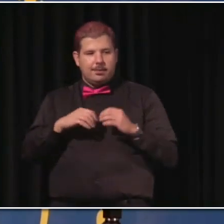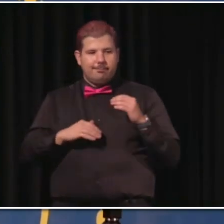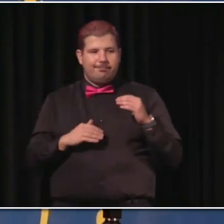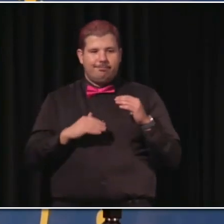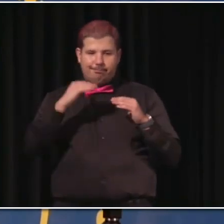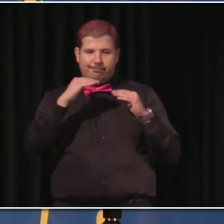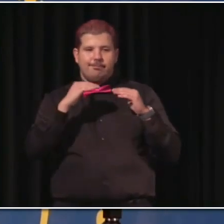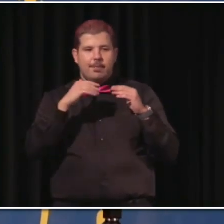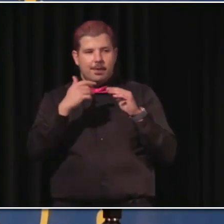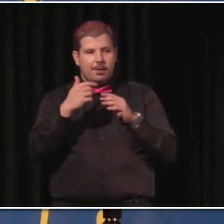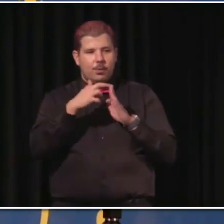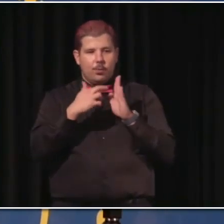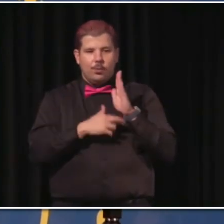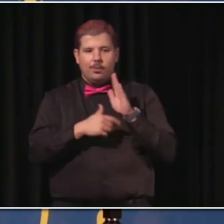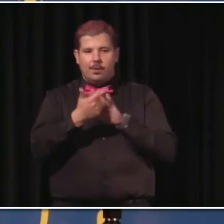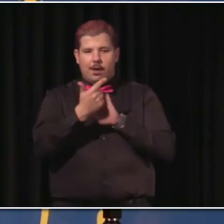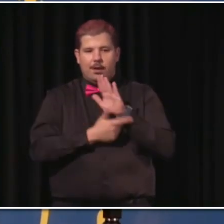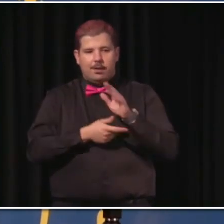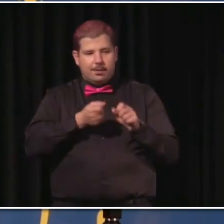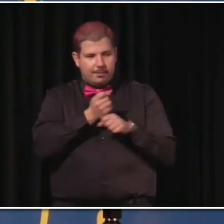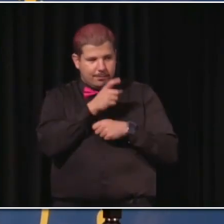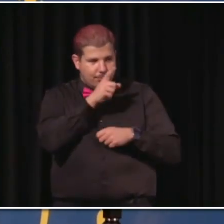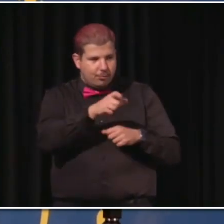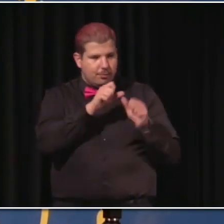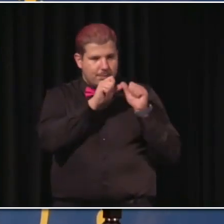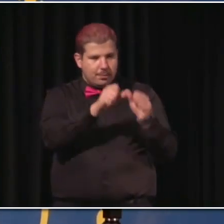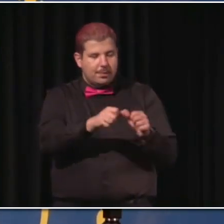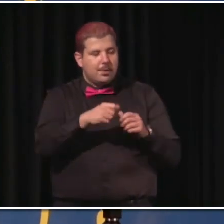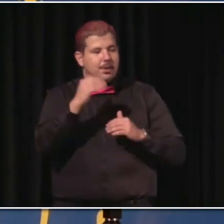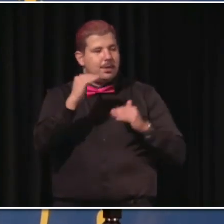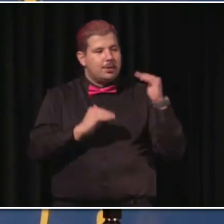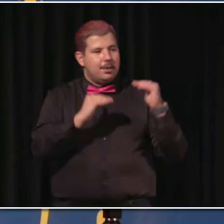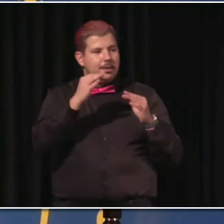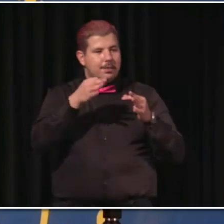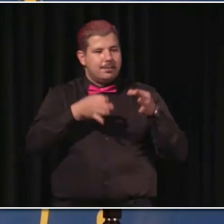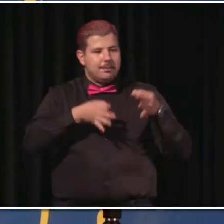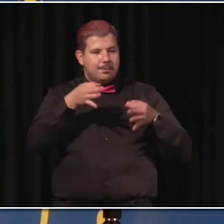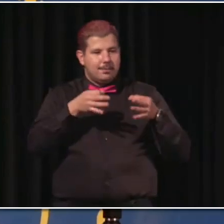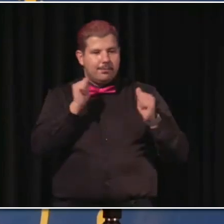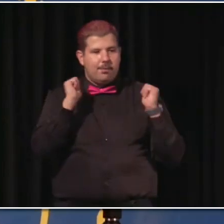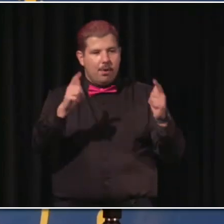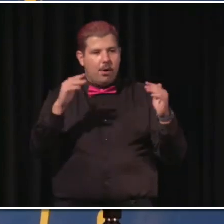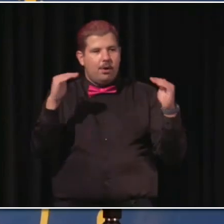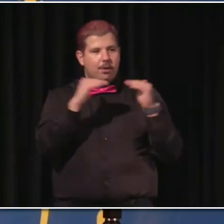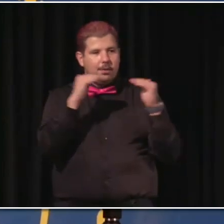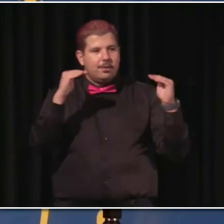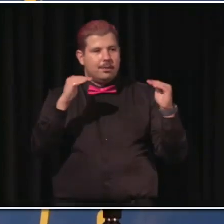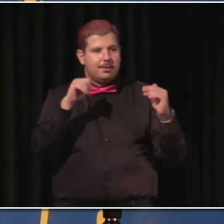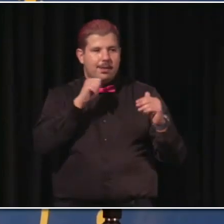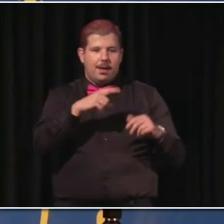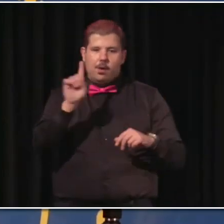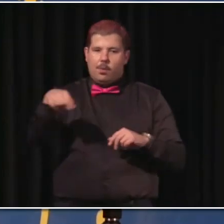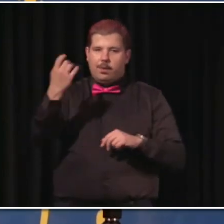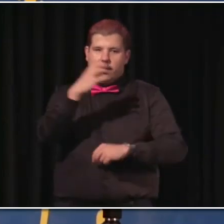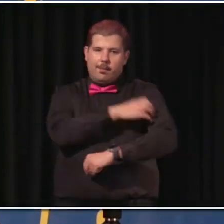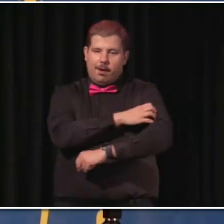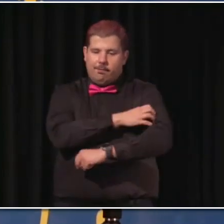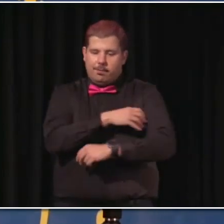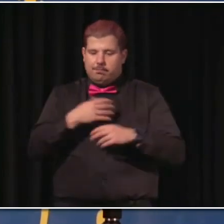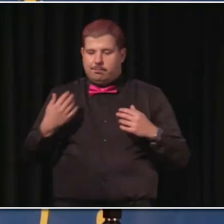law and ensure justice for all, not just the powerful.